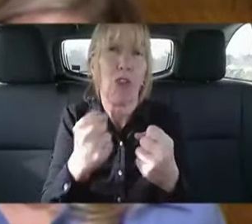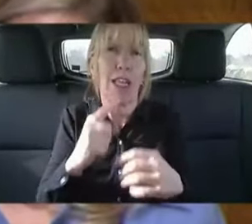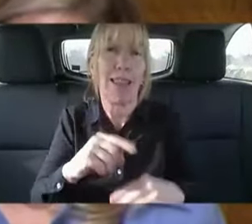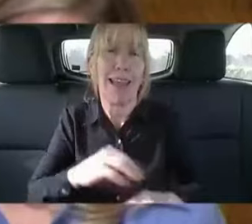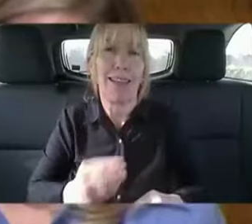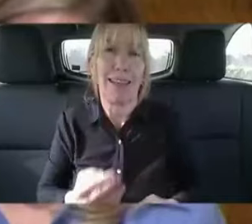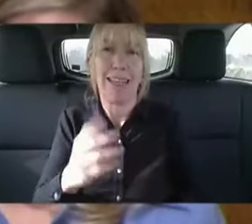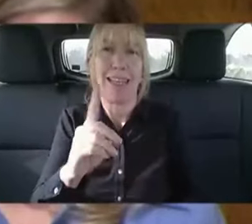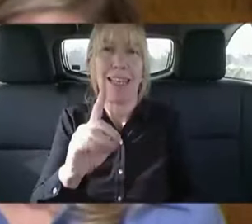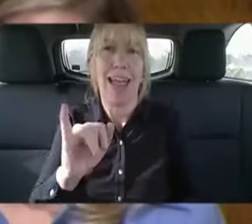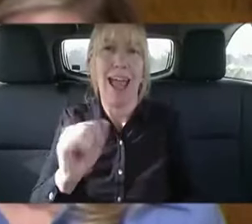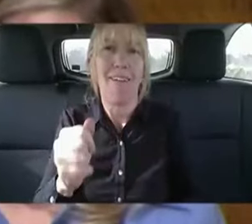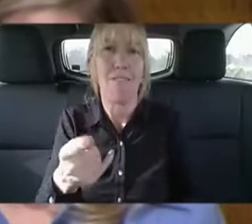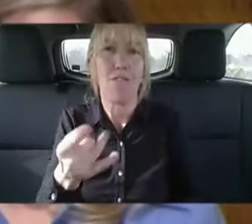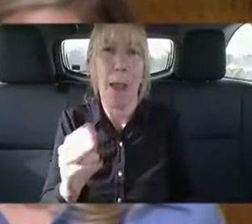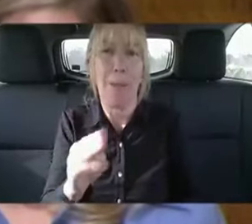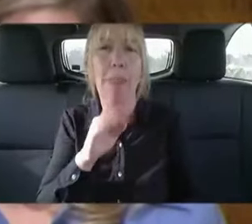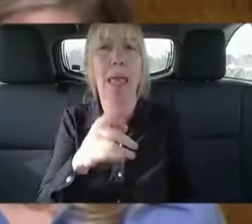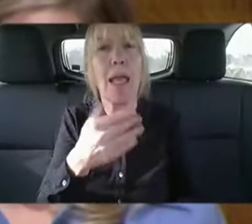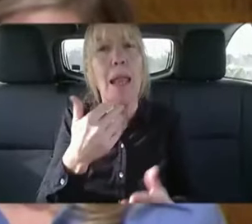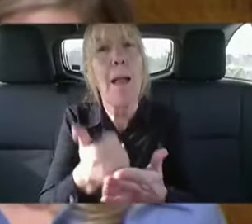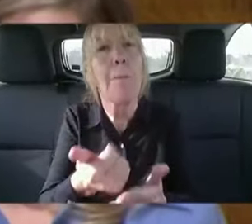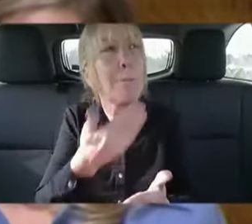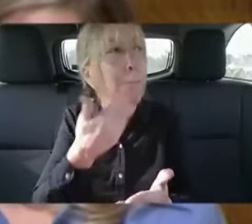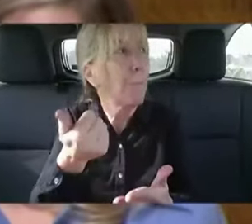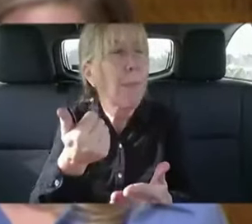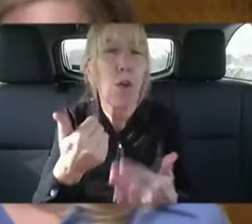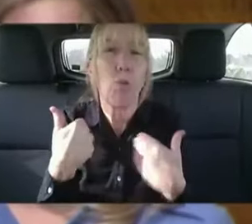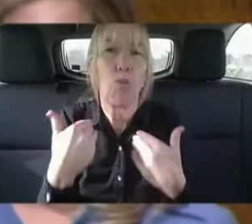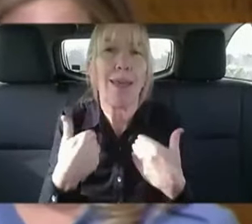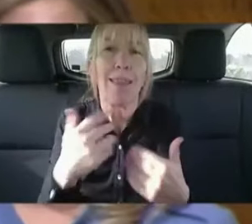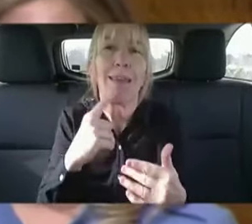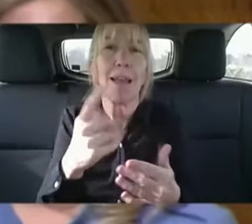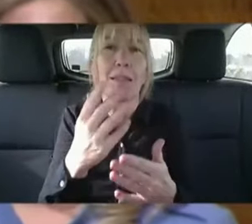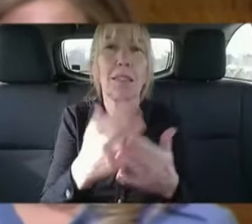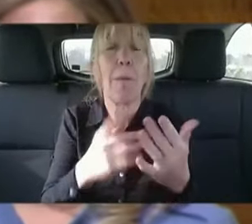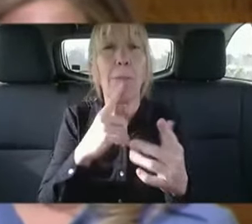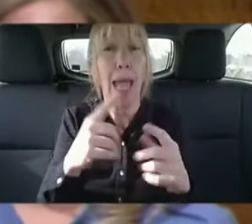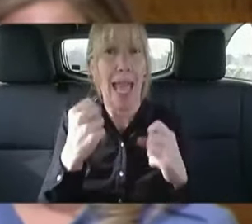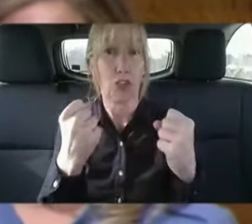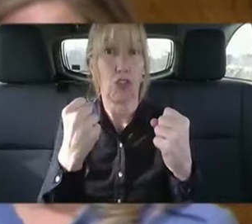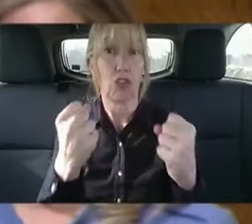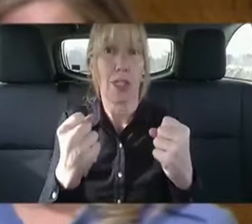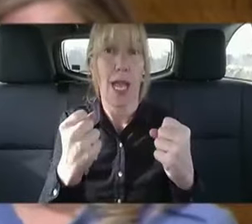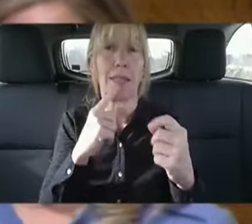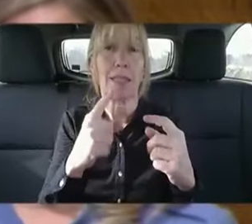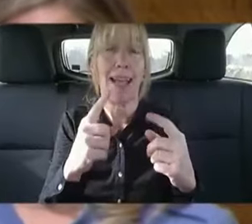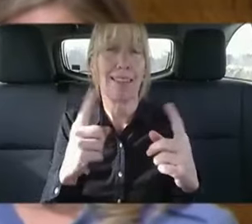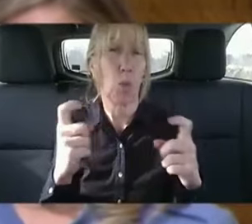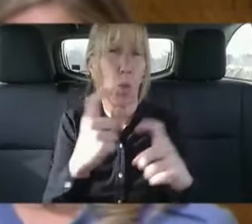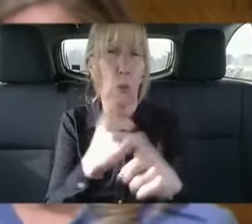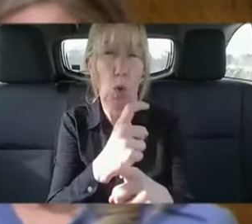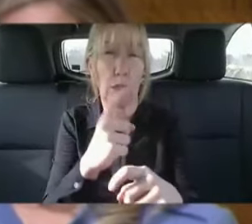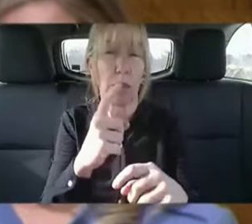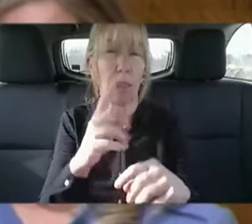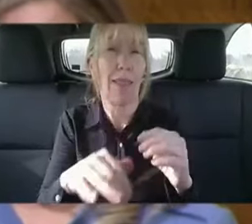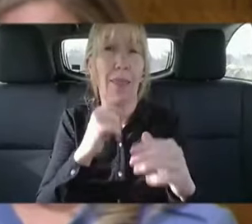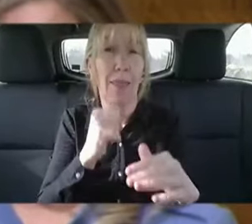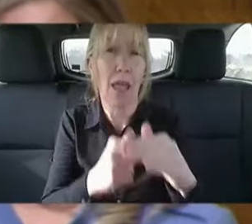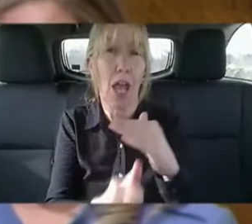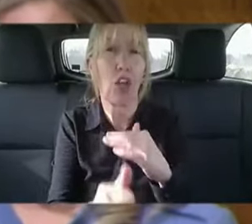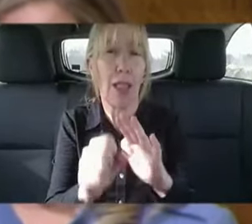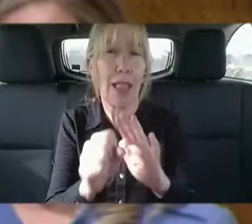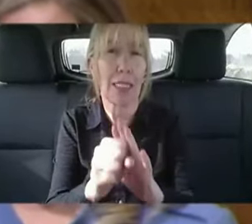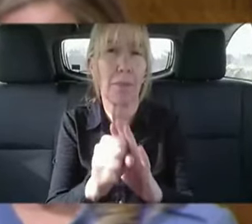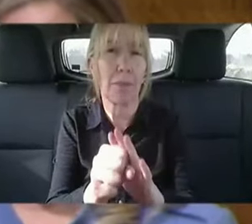better. But we heard, you know, in some cases, exercise actually exacerbates the underlying symptomatology. How